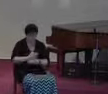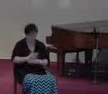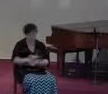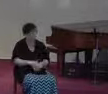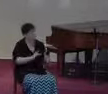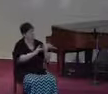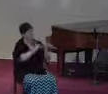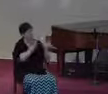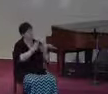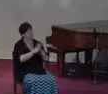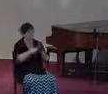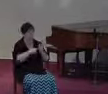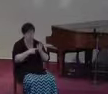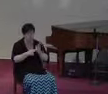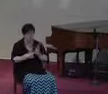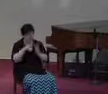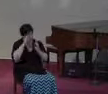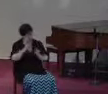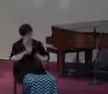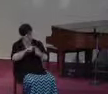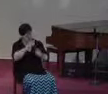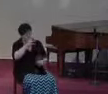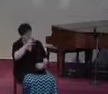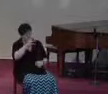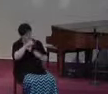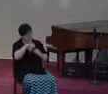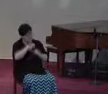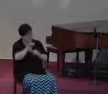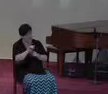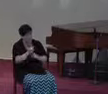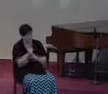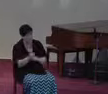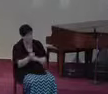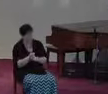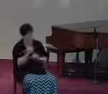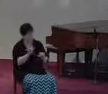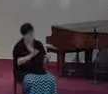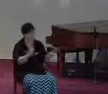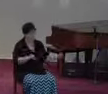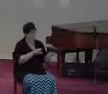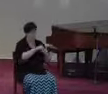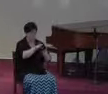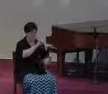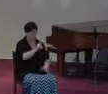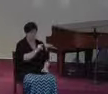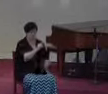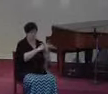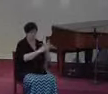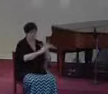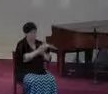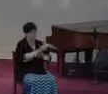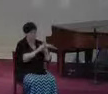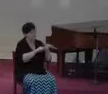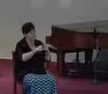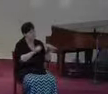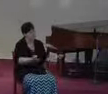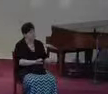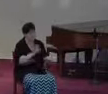Jesus was showing respect to his mother in that moment, just as he had done in John chapter 2 when he performed his